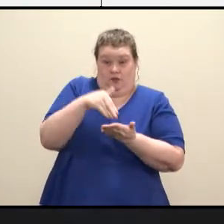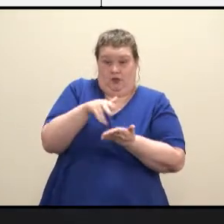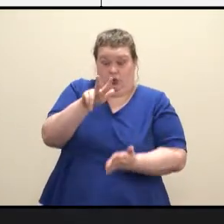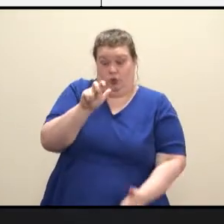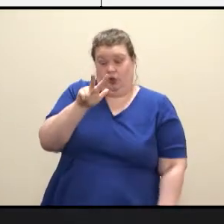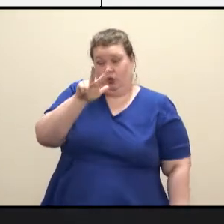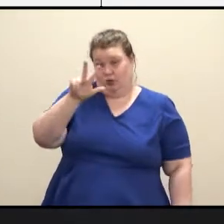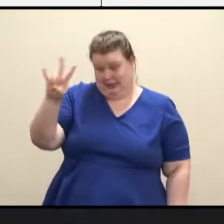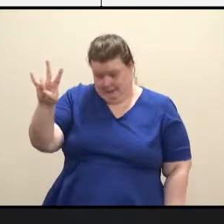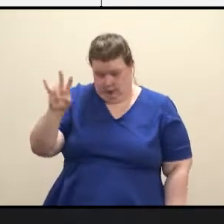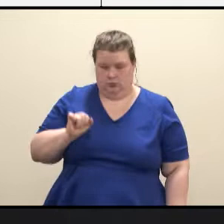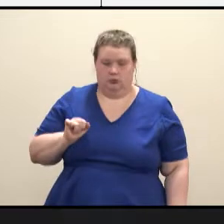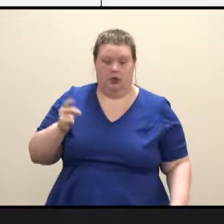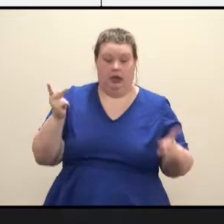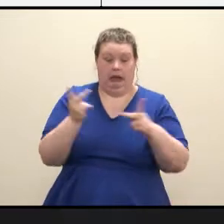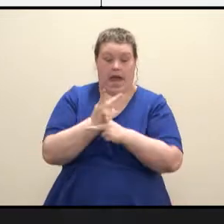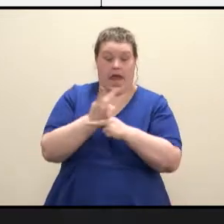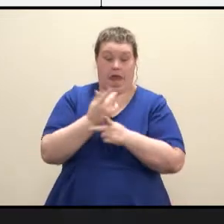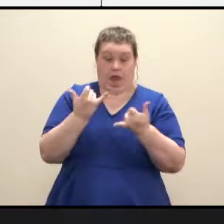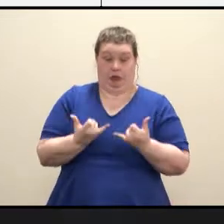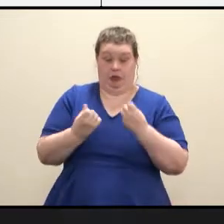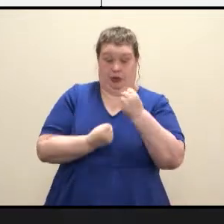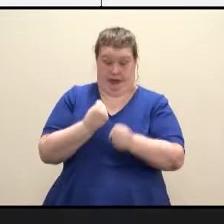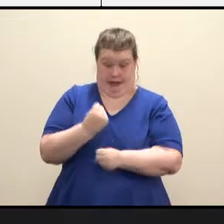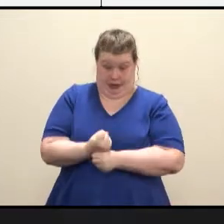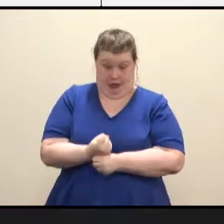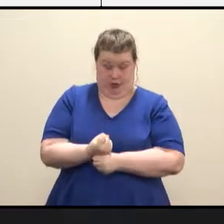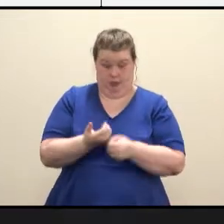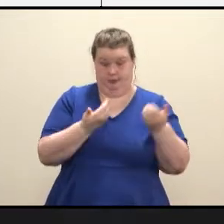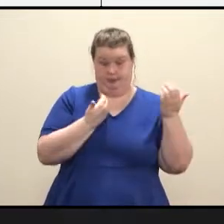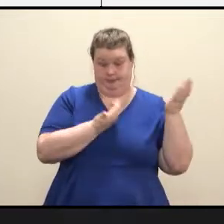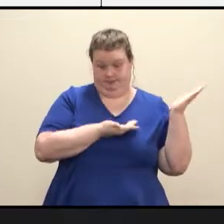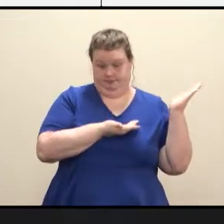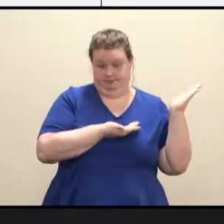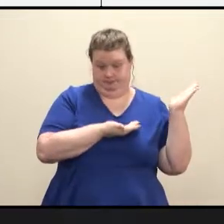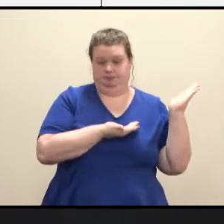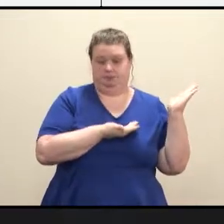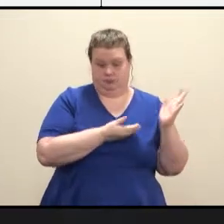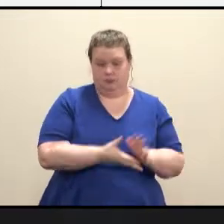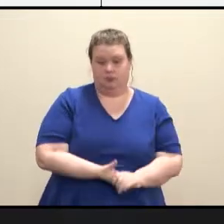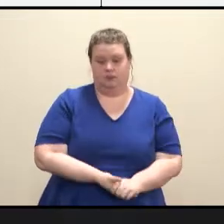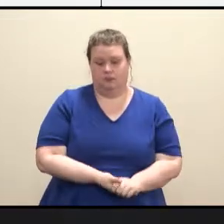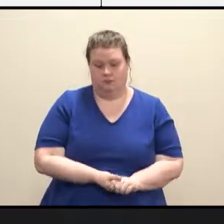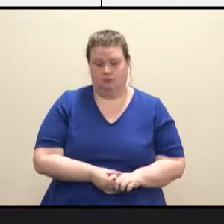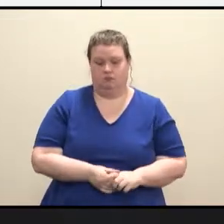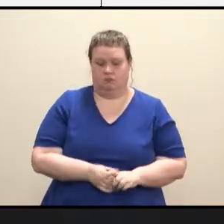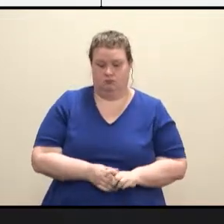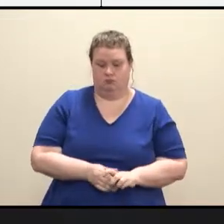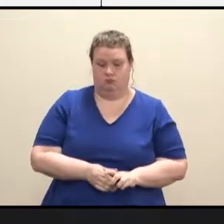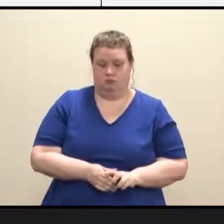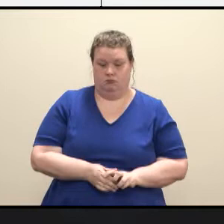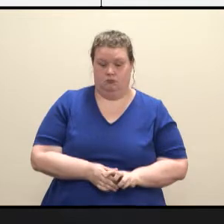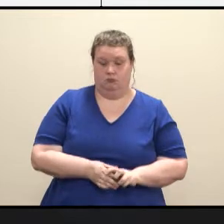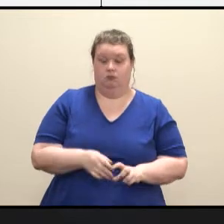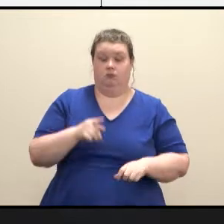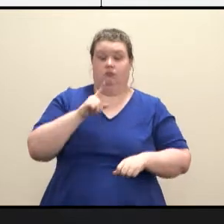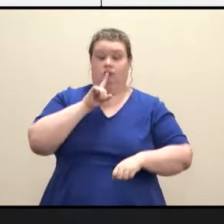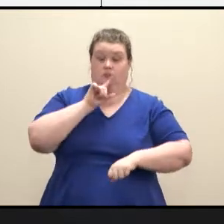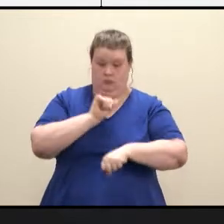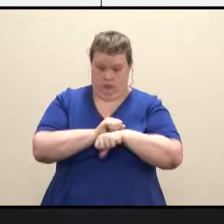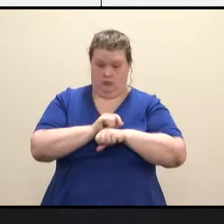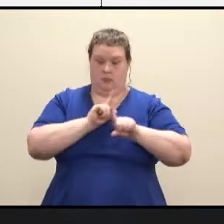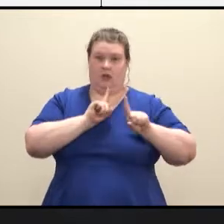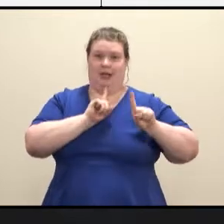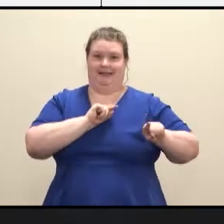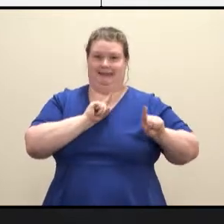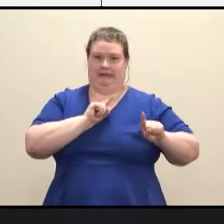is that calculation for the current year on hold harmless. As I said, this is our actual attendance for the first 4 6